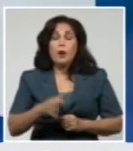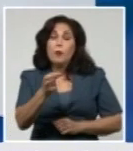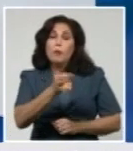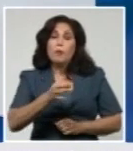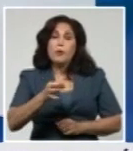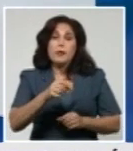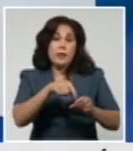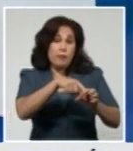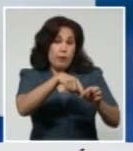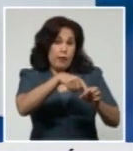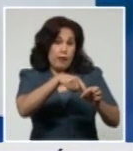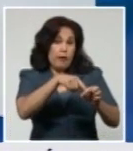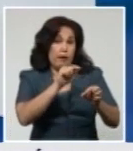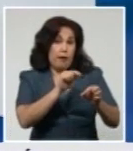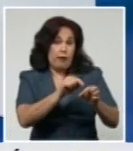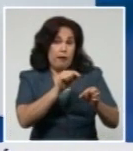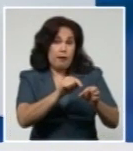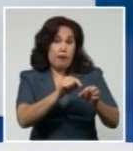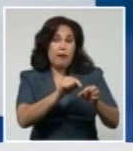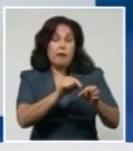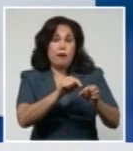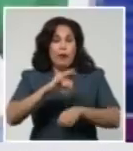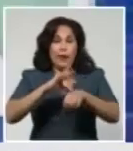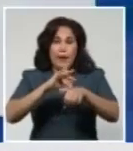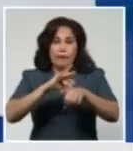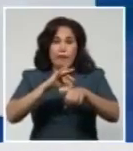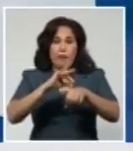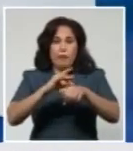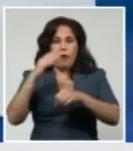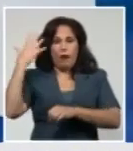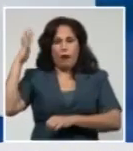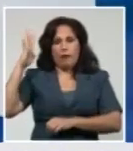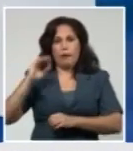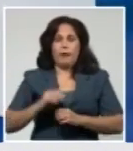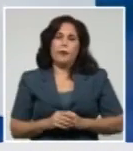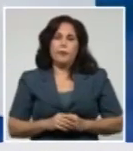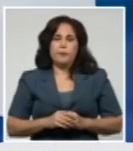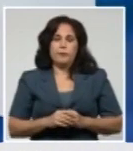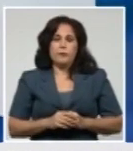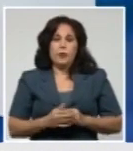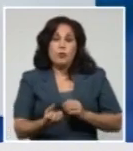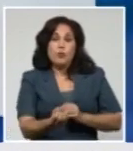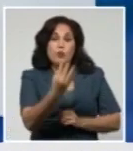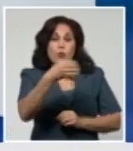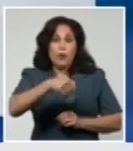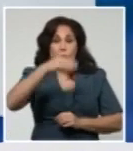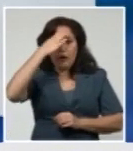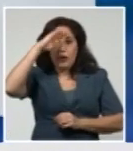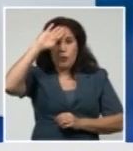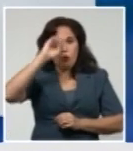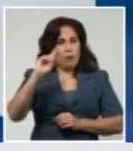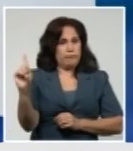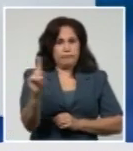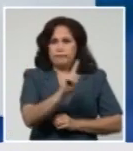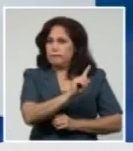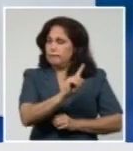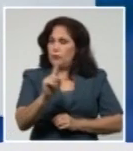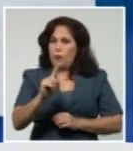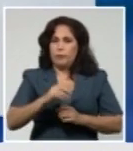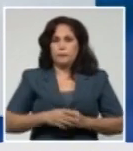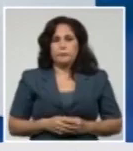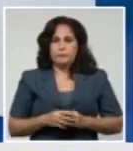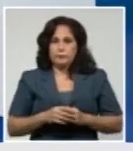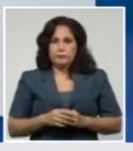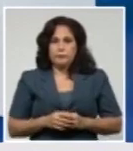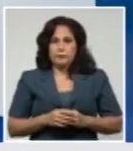Holguín, and 1 case to Santiago de Cuba. The 3 cases from Guantanamo, the 2 from Camagüey and